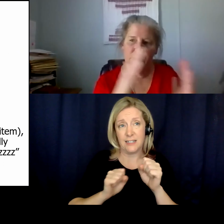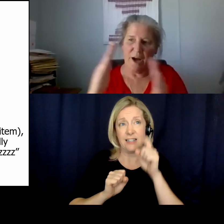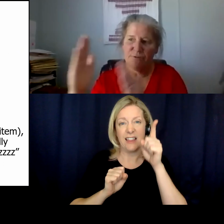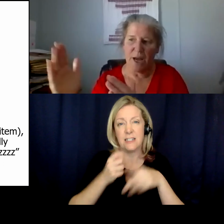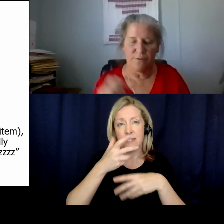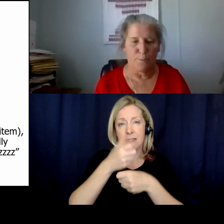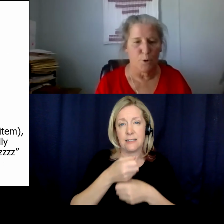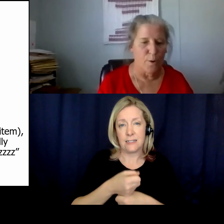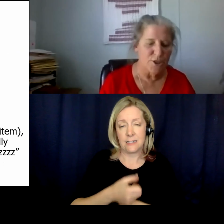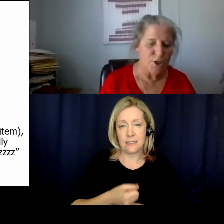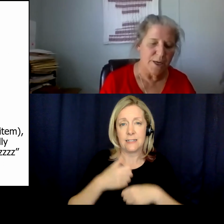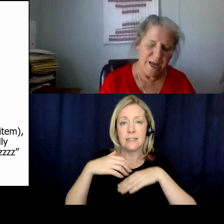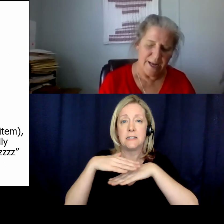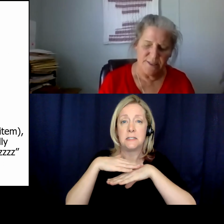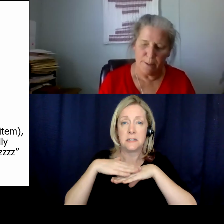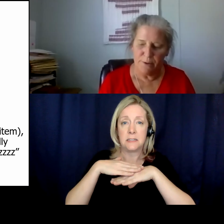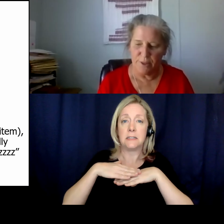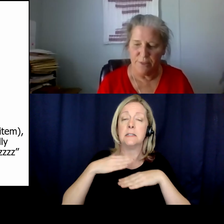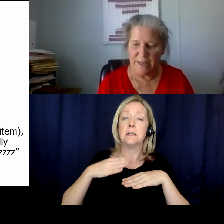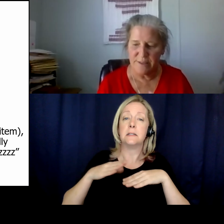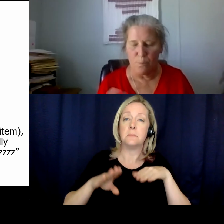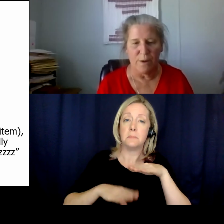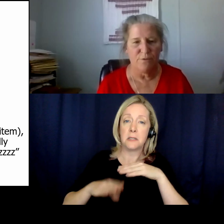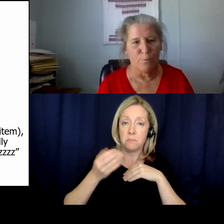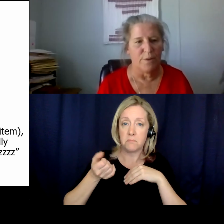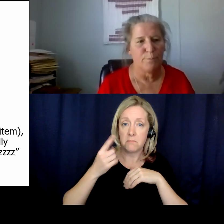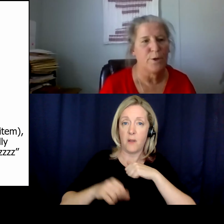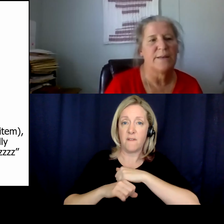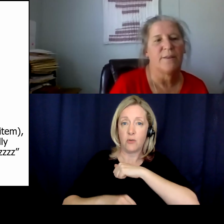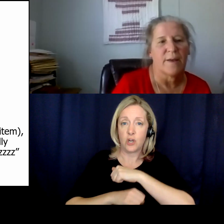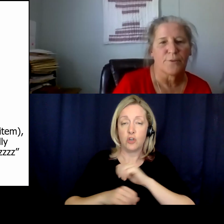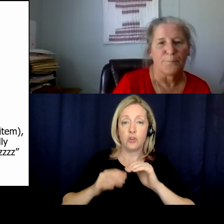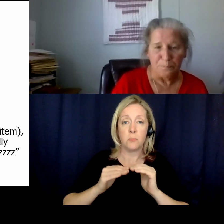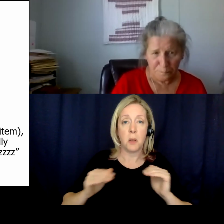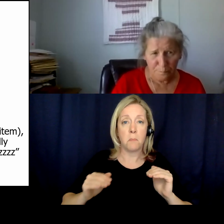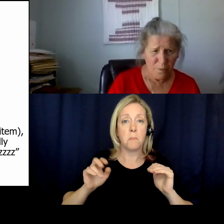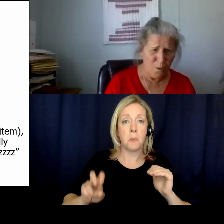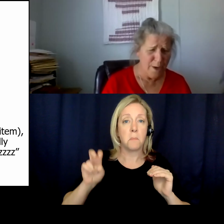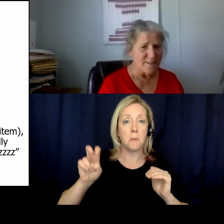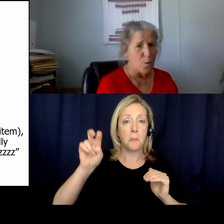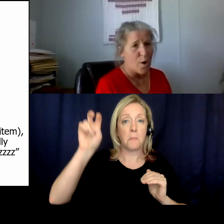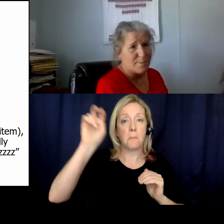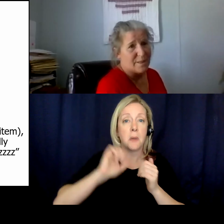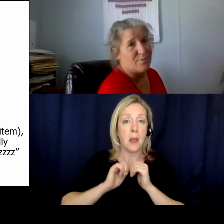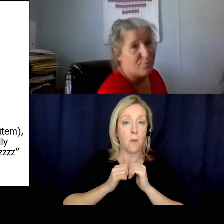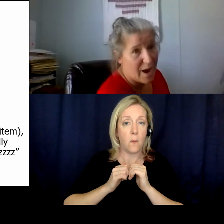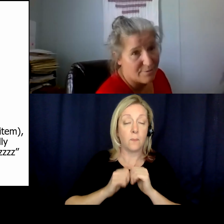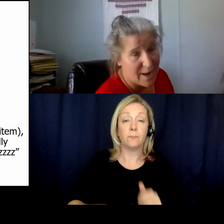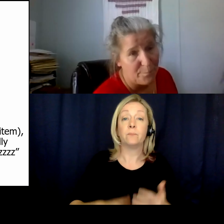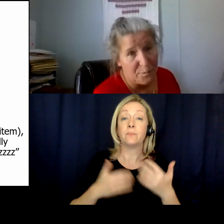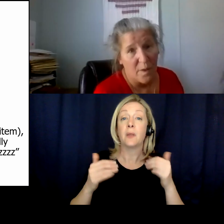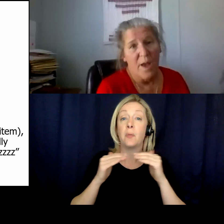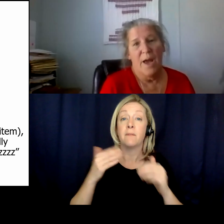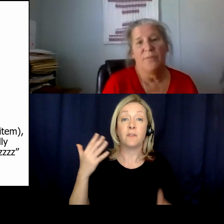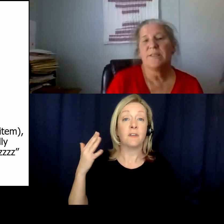of kind of the progression and some of the things that we've put into this. Okay, so we're up to level 5